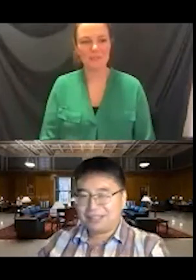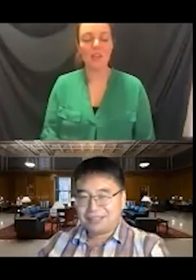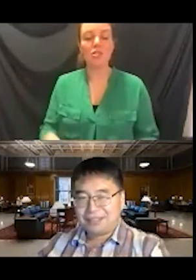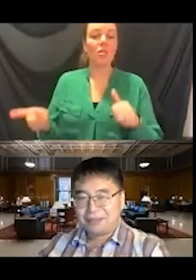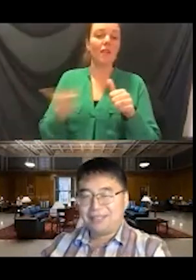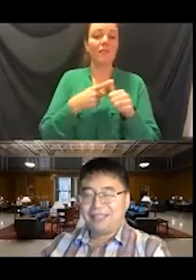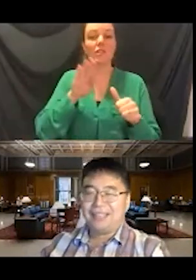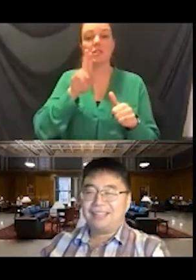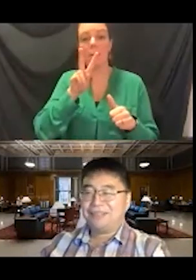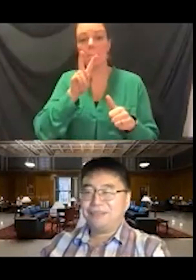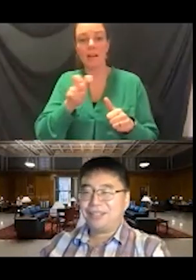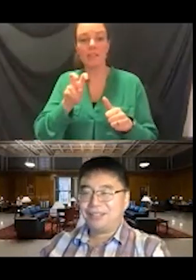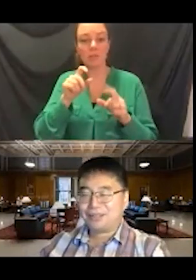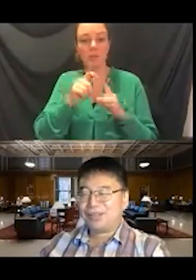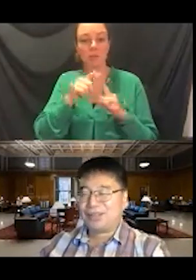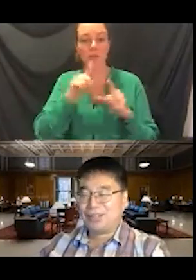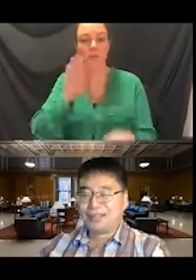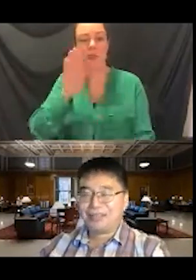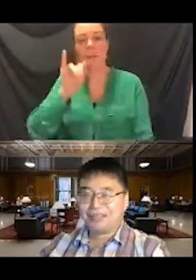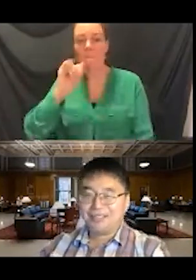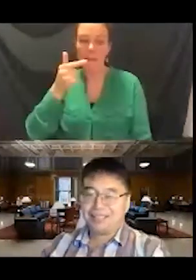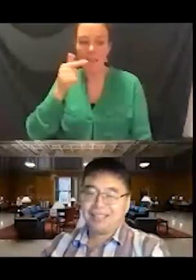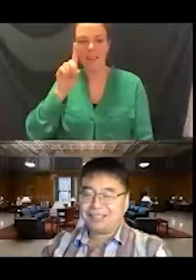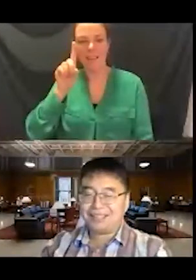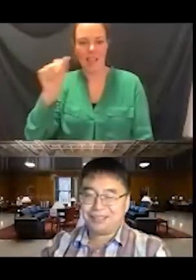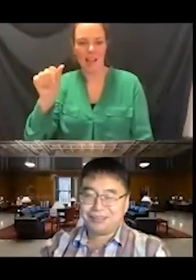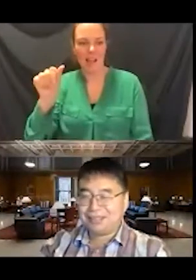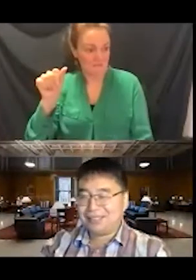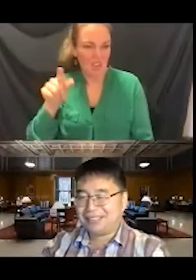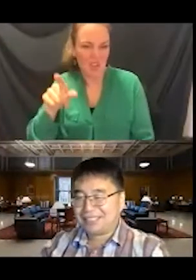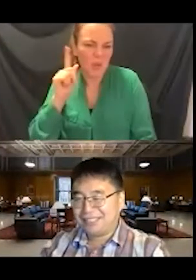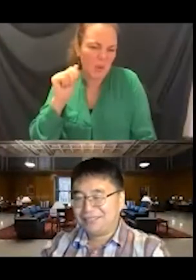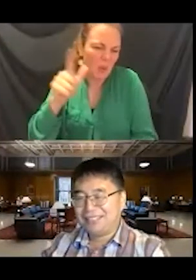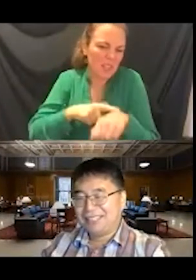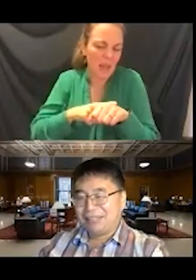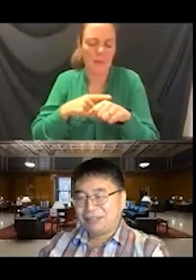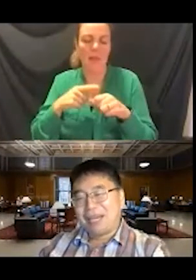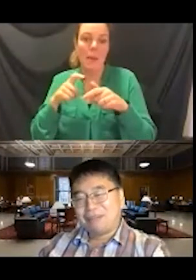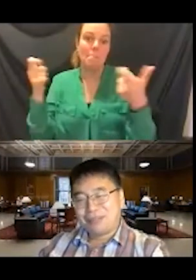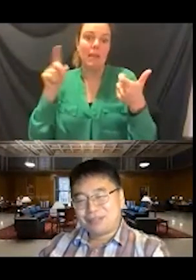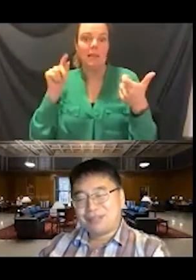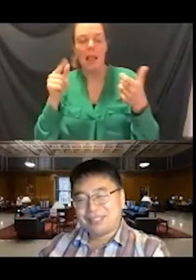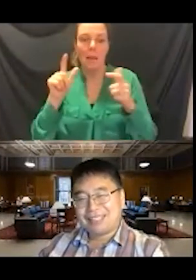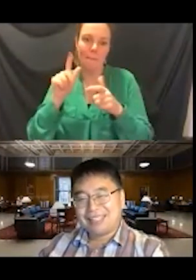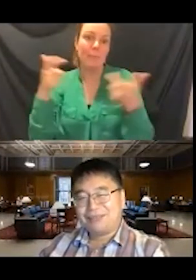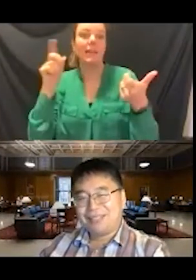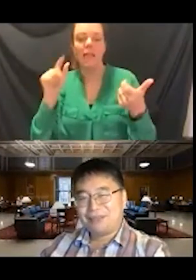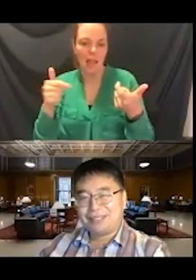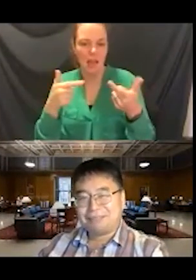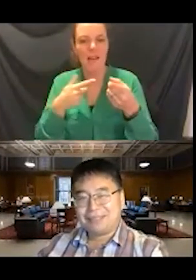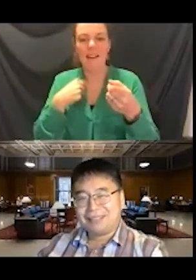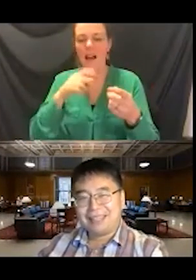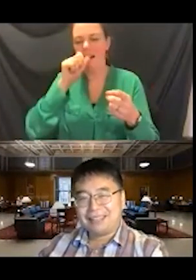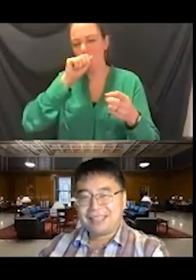buzzword is the big data. And we heard this all the time. And I like this cartoon because that's kind of, that was my impression of it. And I'm reading